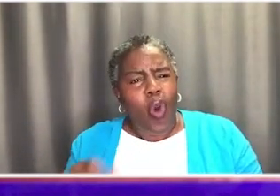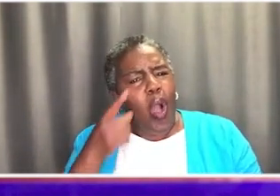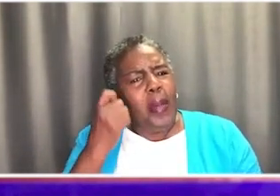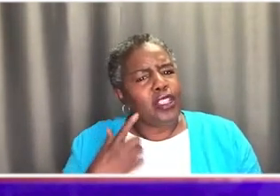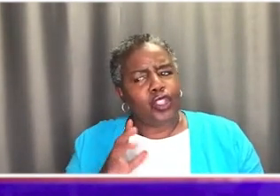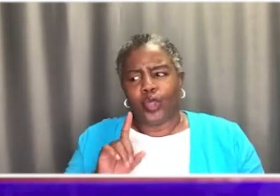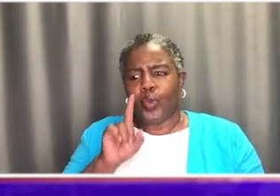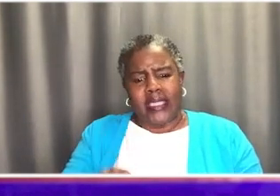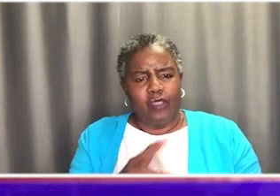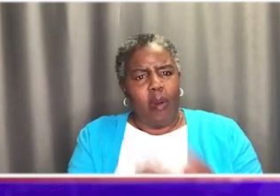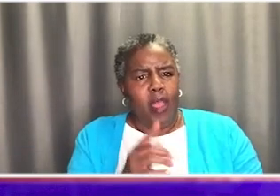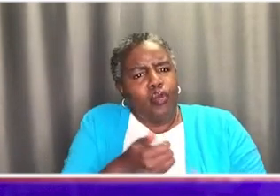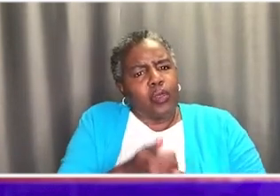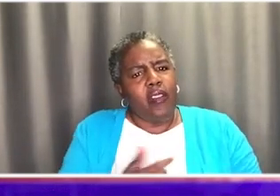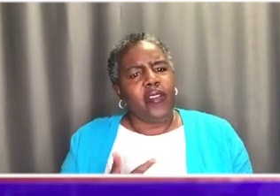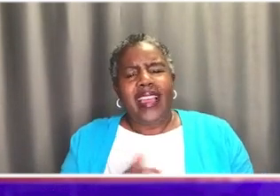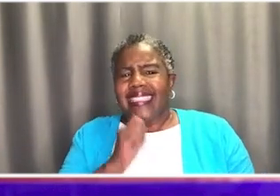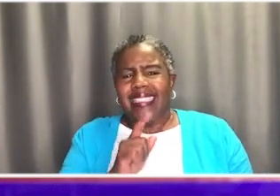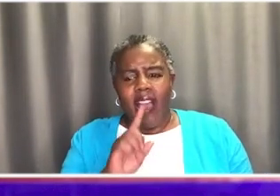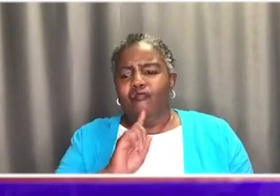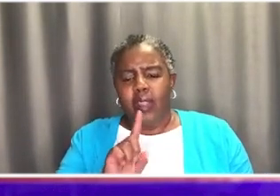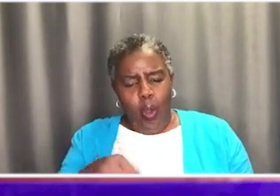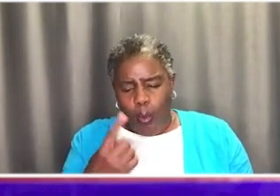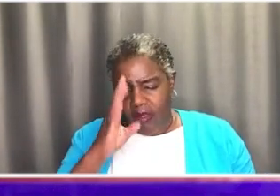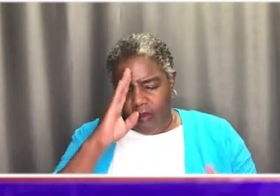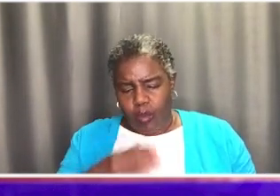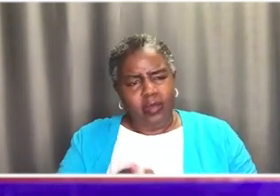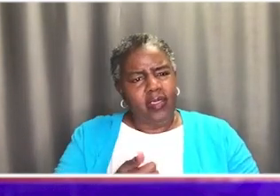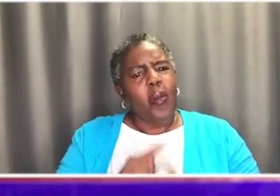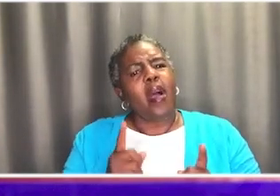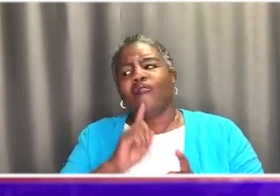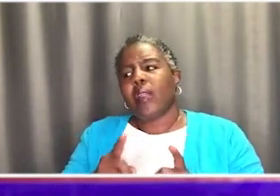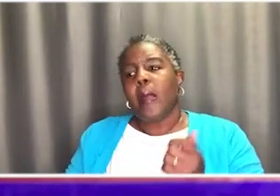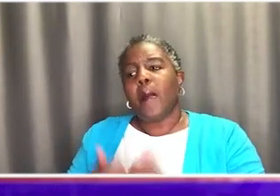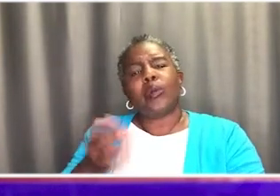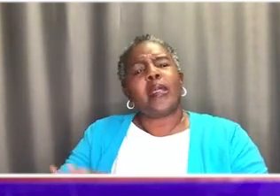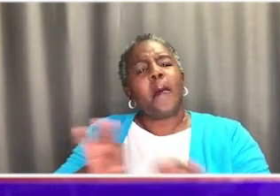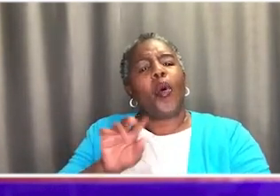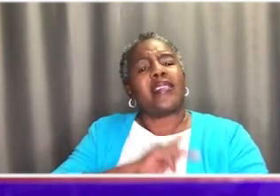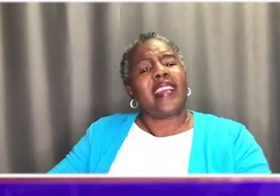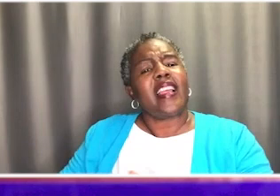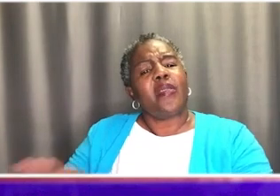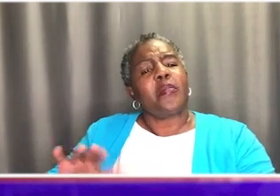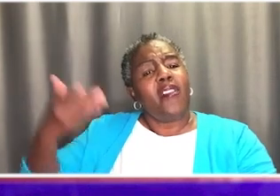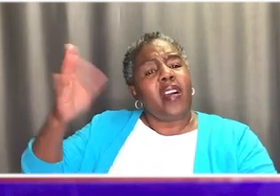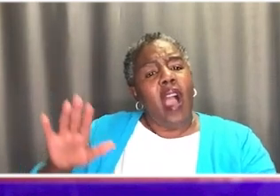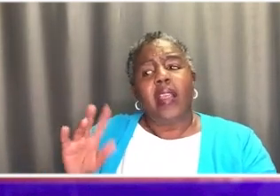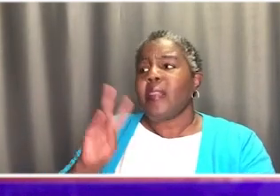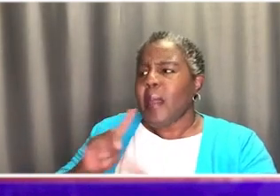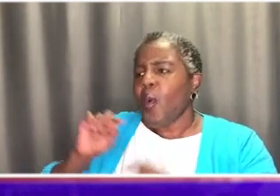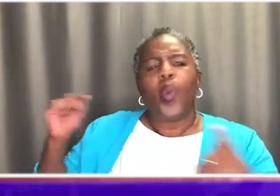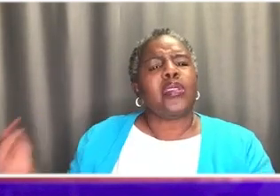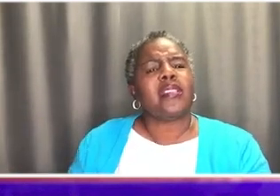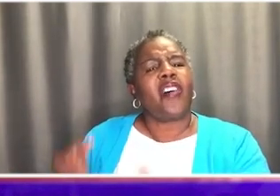need repair. It ain't about us. It's about the kingdom of God. It is about the people who are suffering.